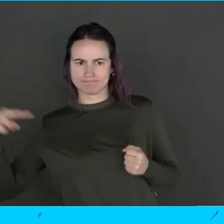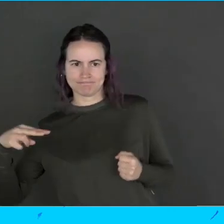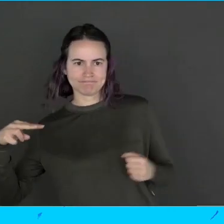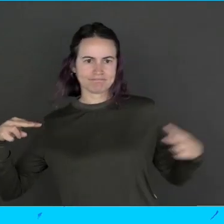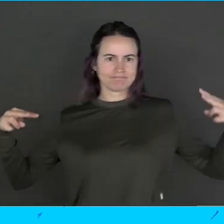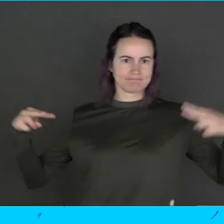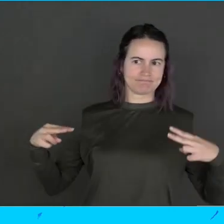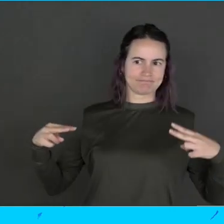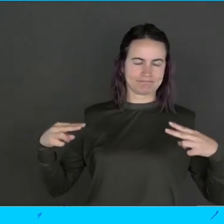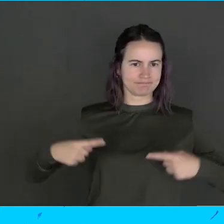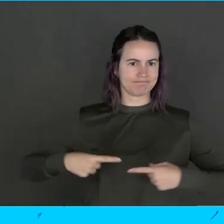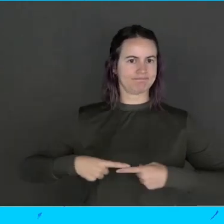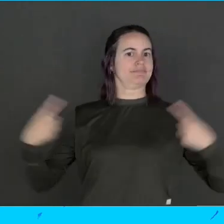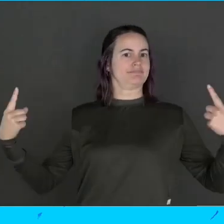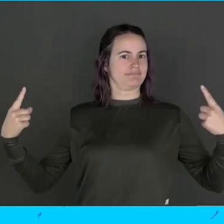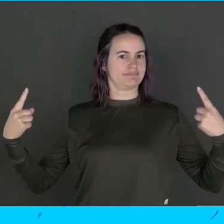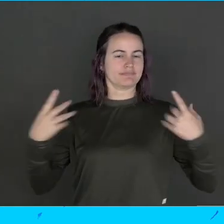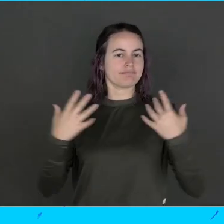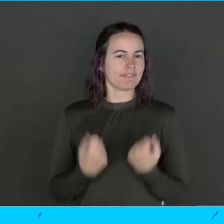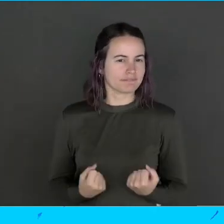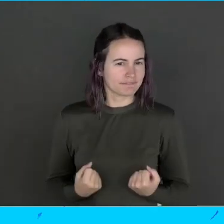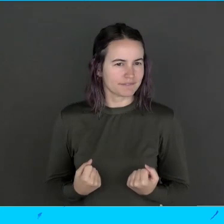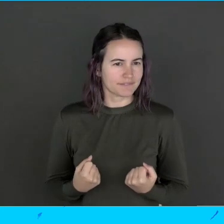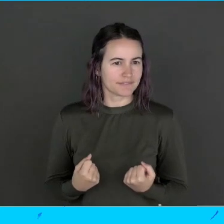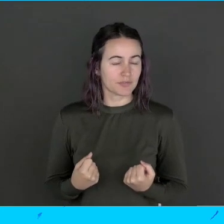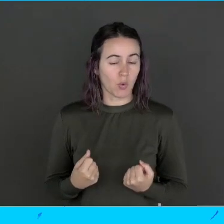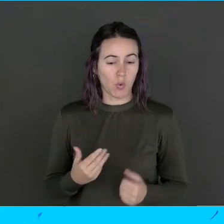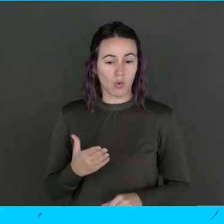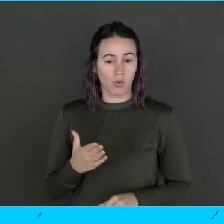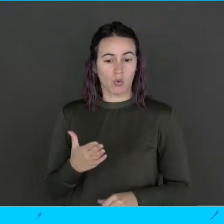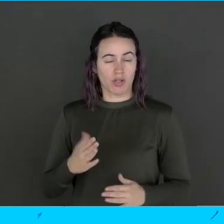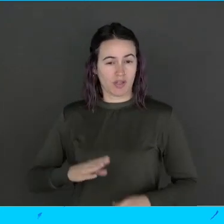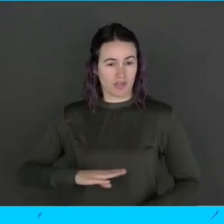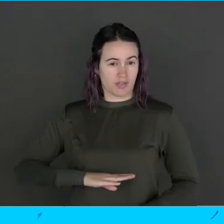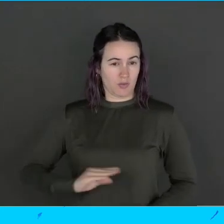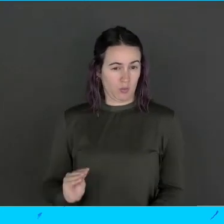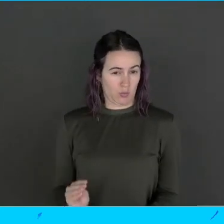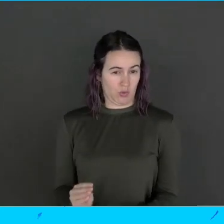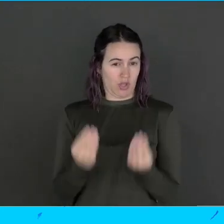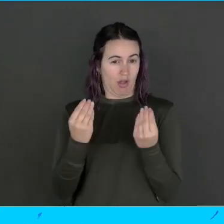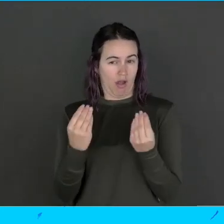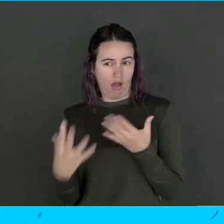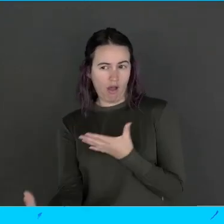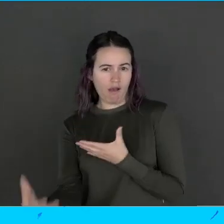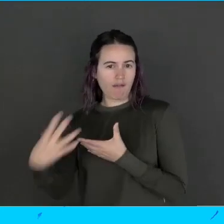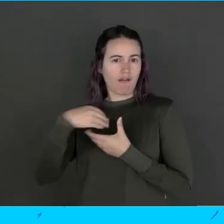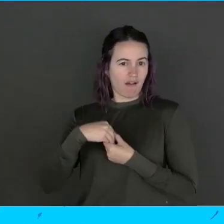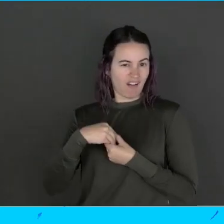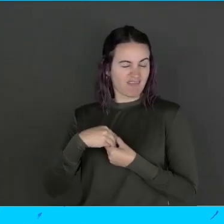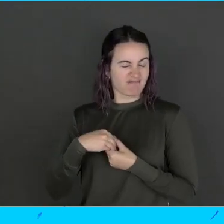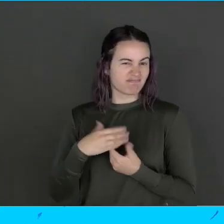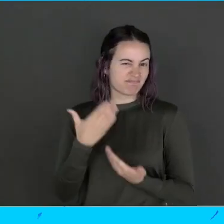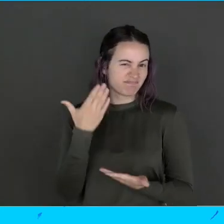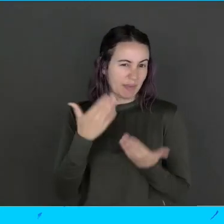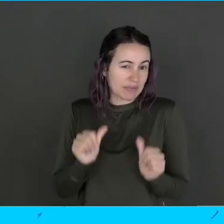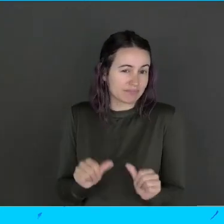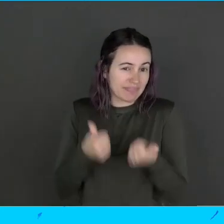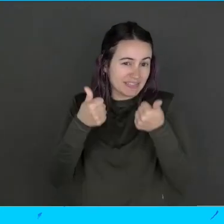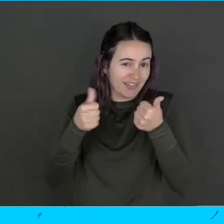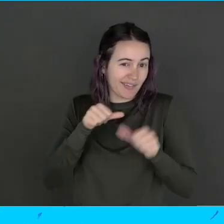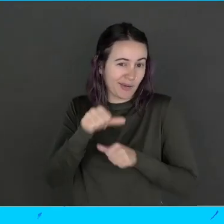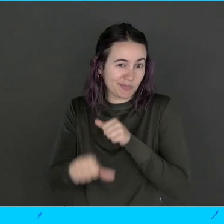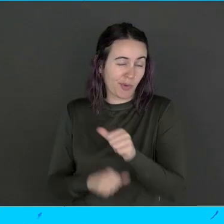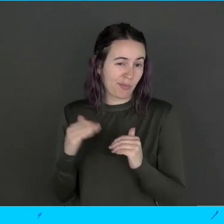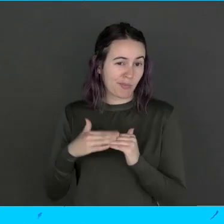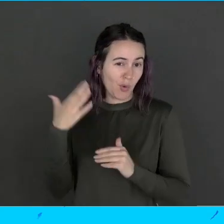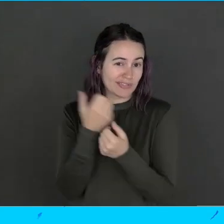idea of that bringing young people in early could actually be a safer and more effective way to tackle it. So there's lots to think